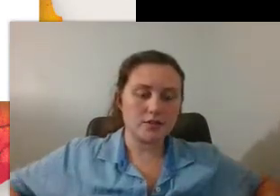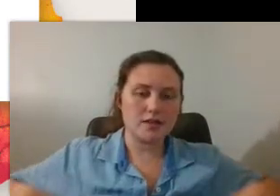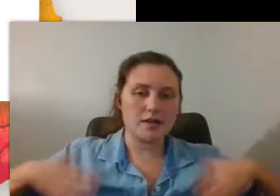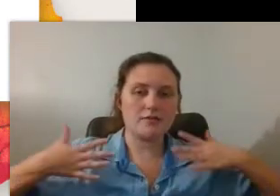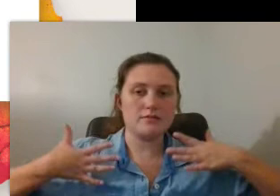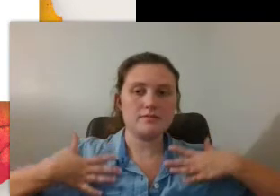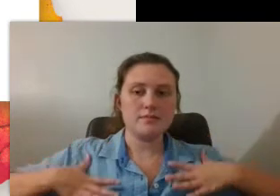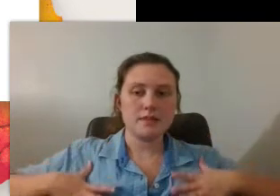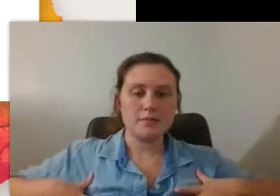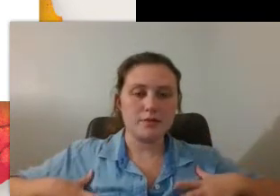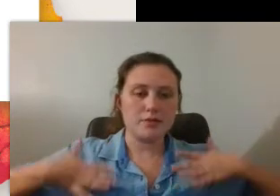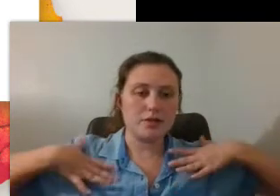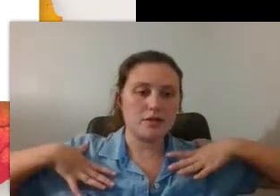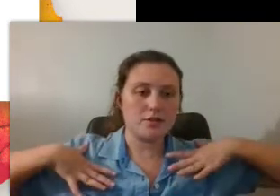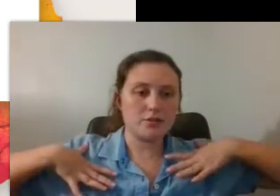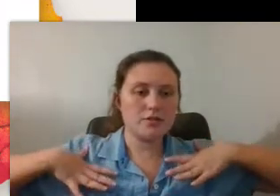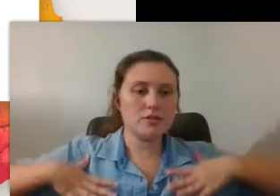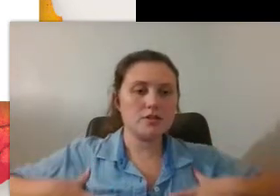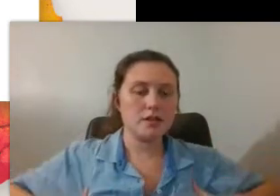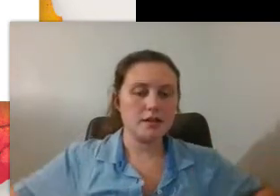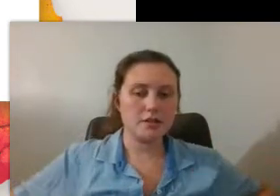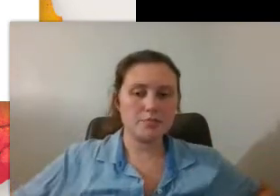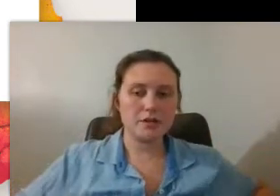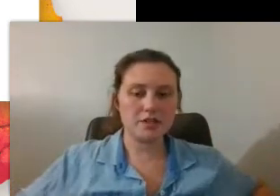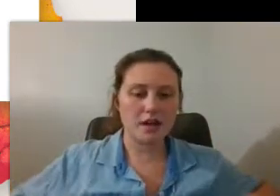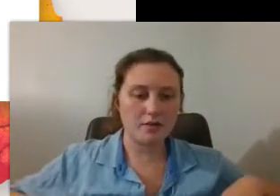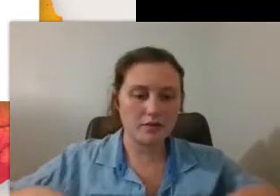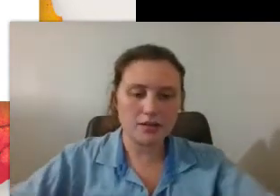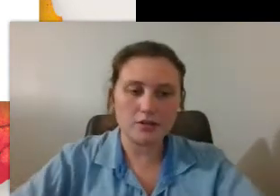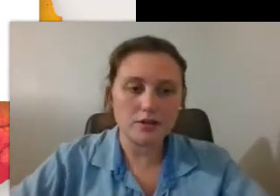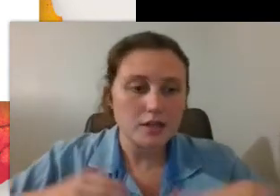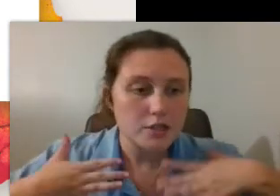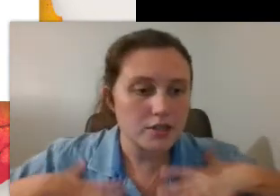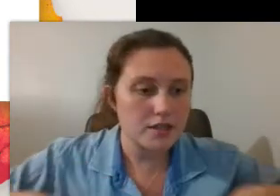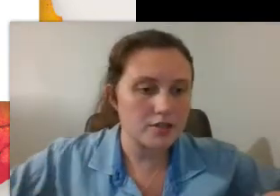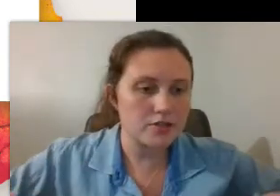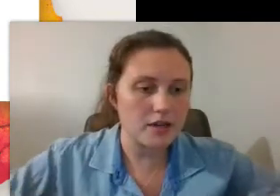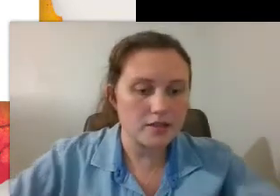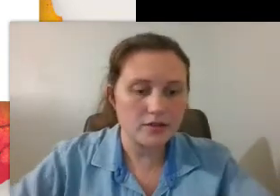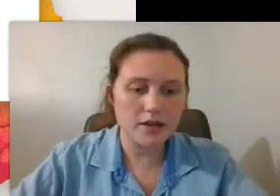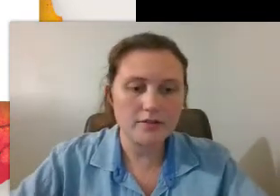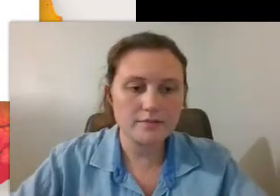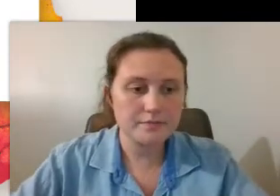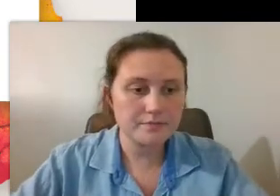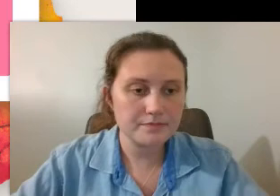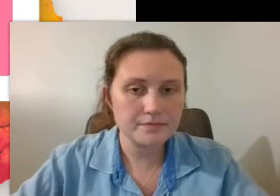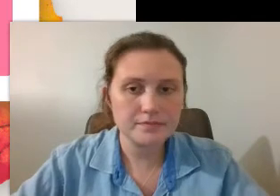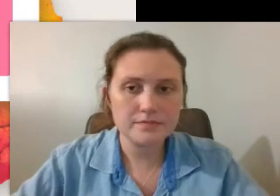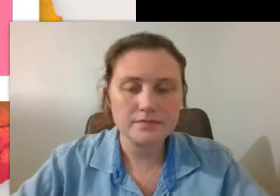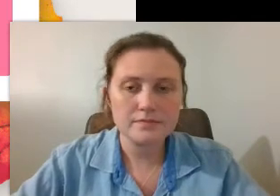when you're sitting down, but you start at your shoulders and then just brush it out like you're tracing a dress, okay?